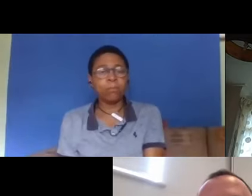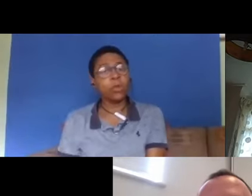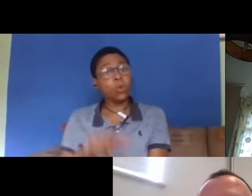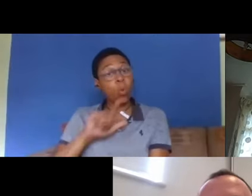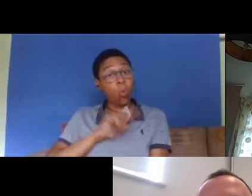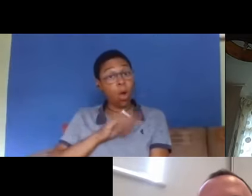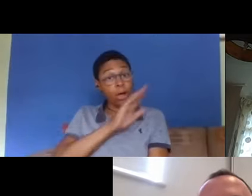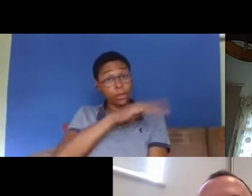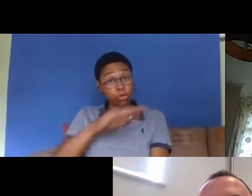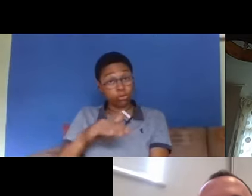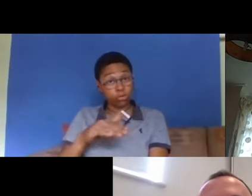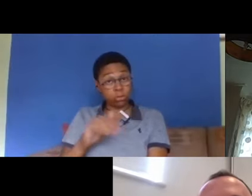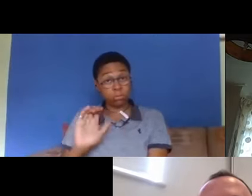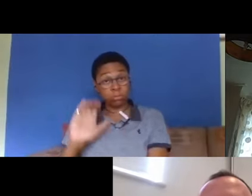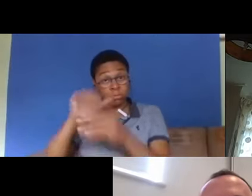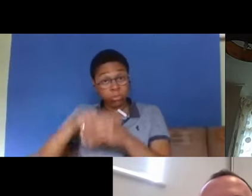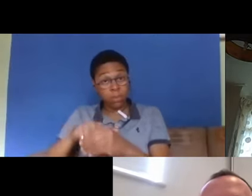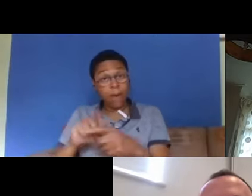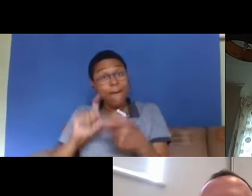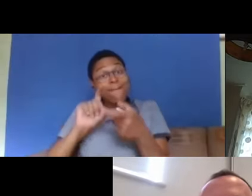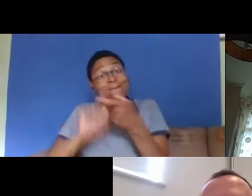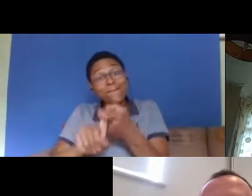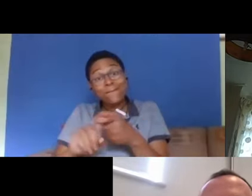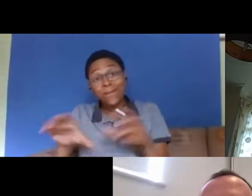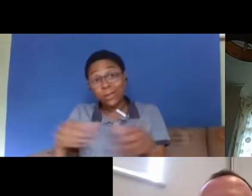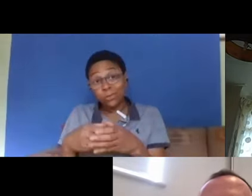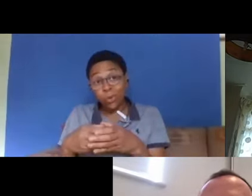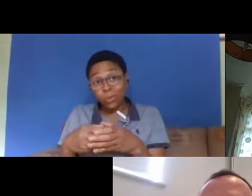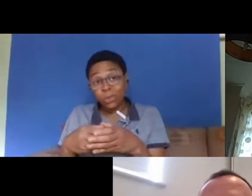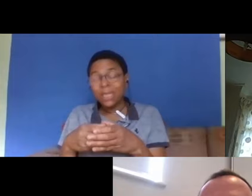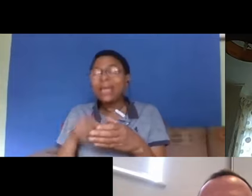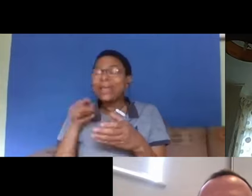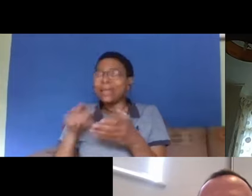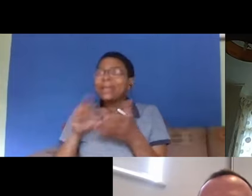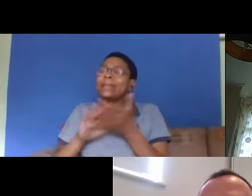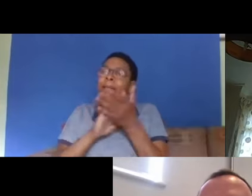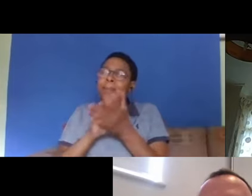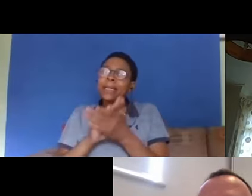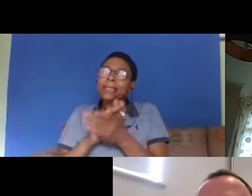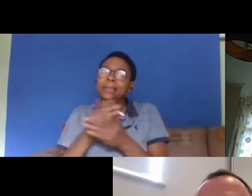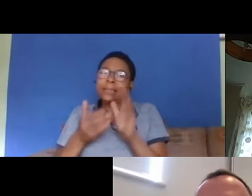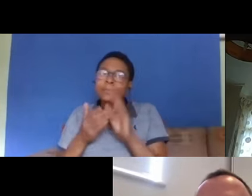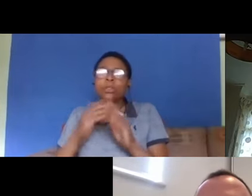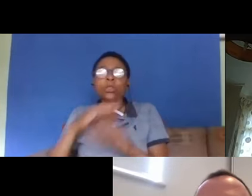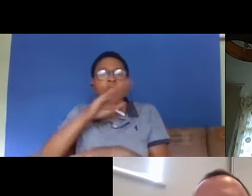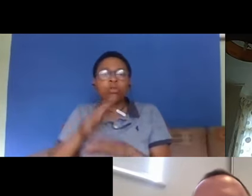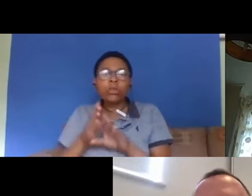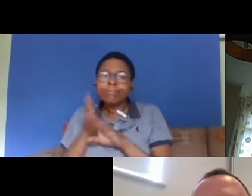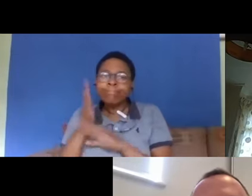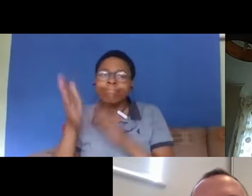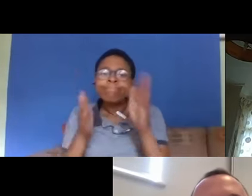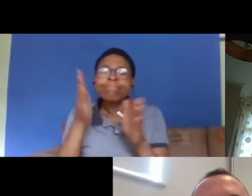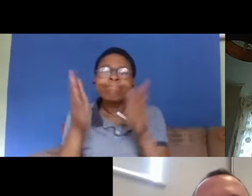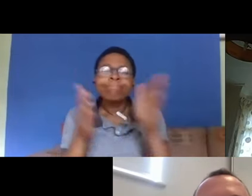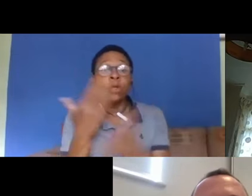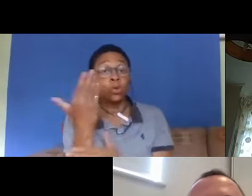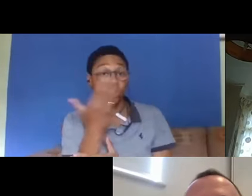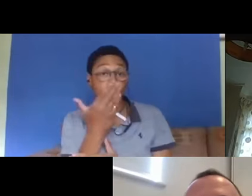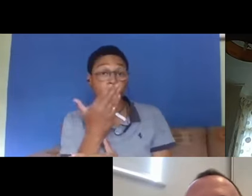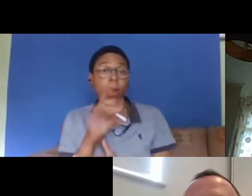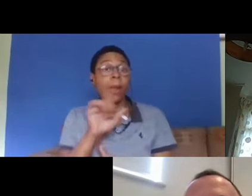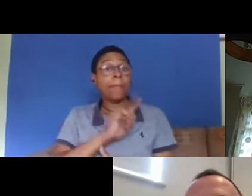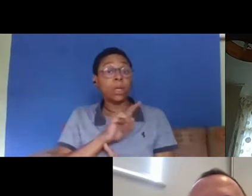put into fixed groups, and that's the approach that children back at school already and will be in September, is because it's recognised